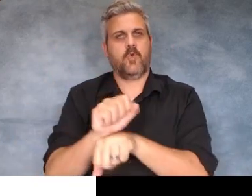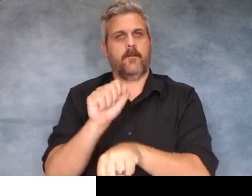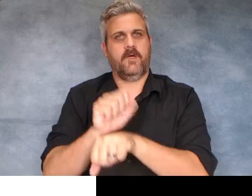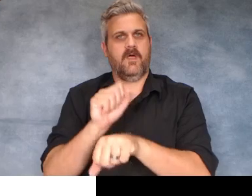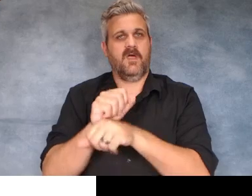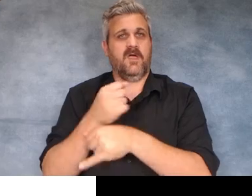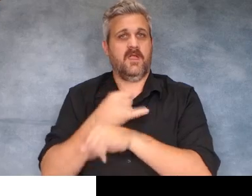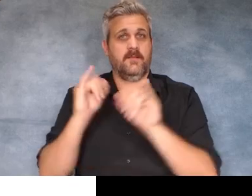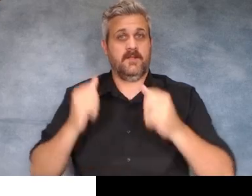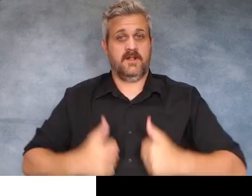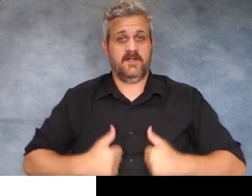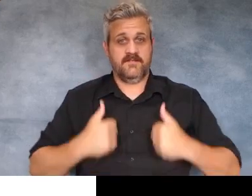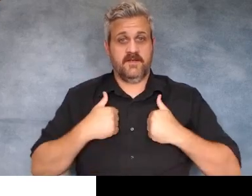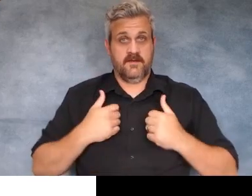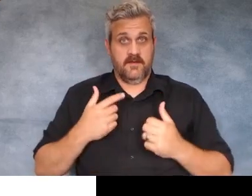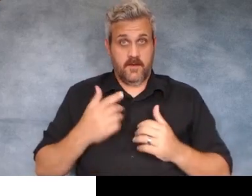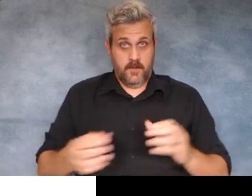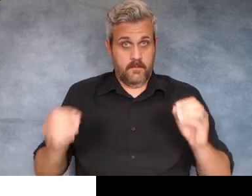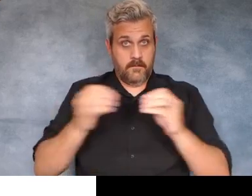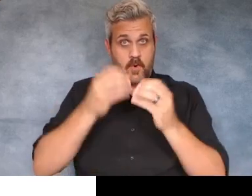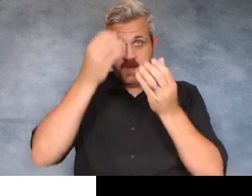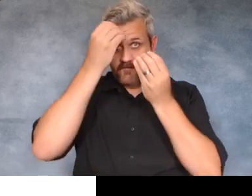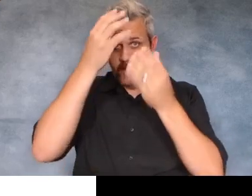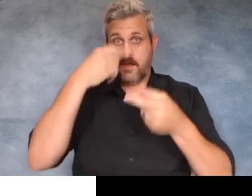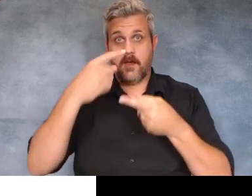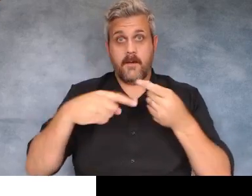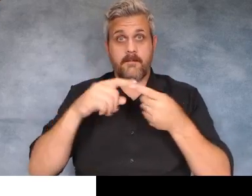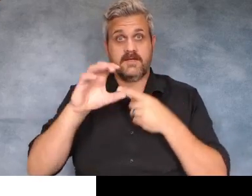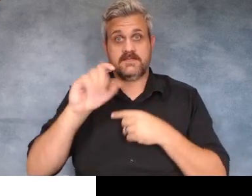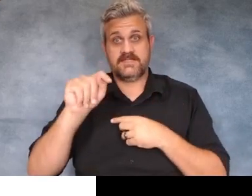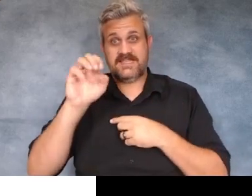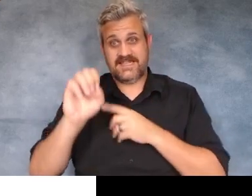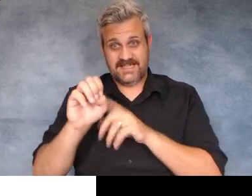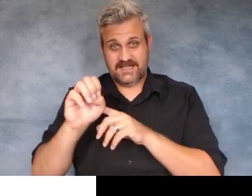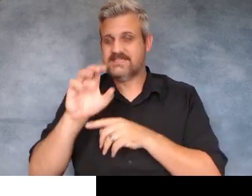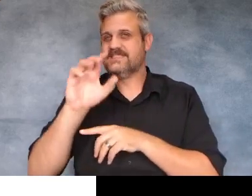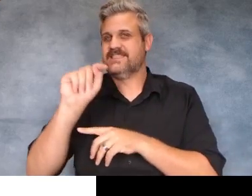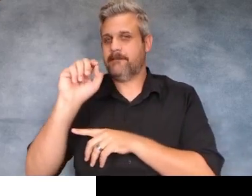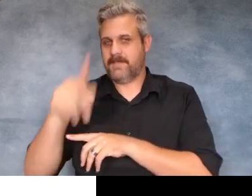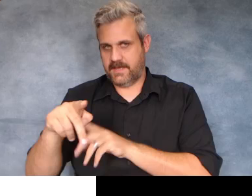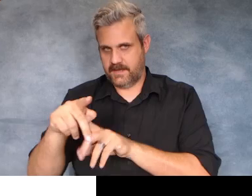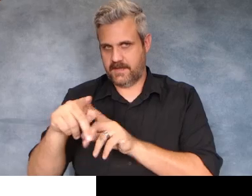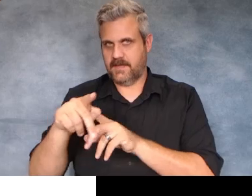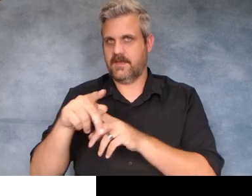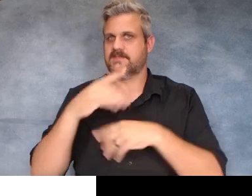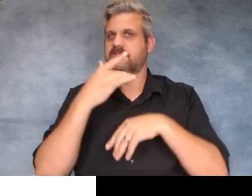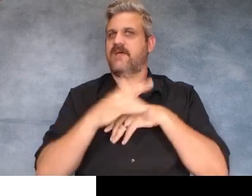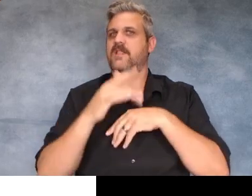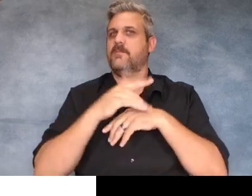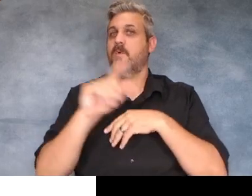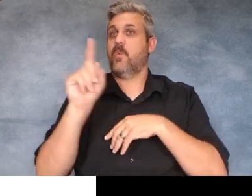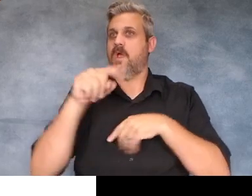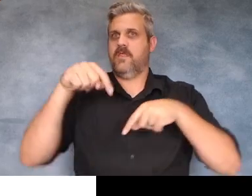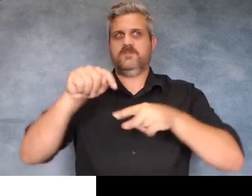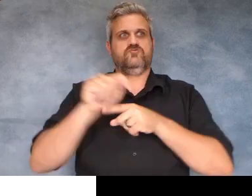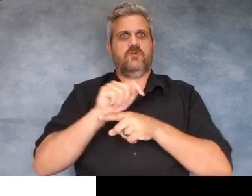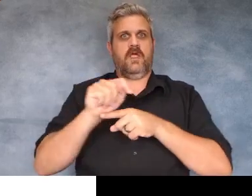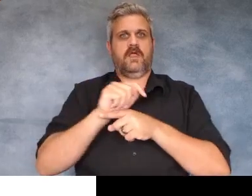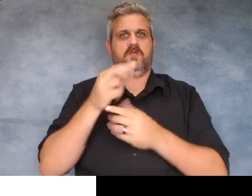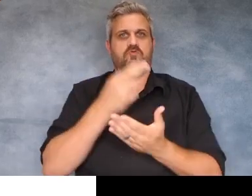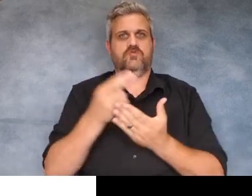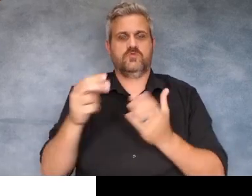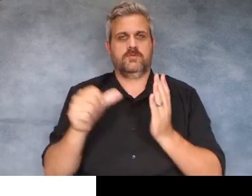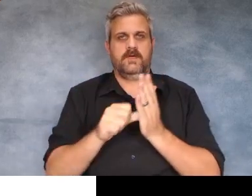independent living. For more information about CTP is available on the resources page of this module.